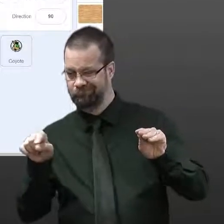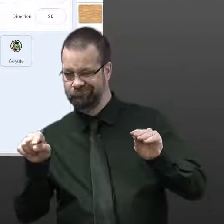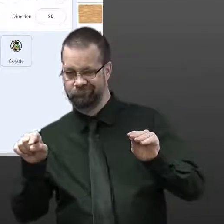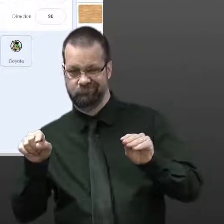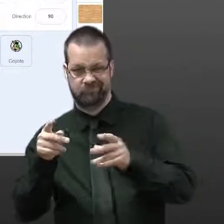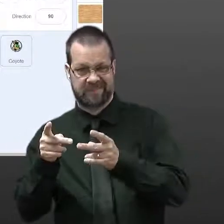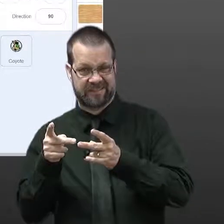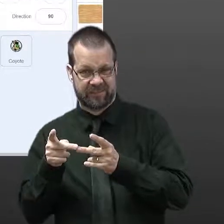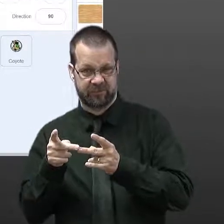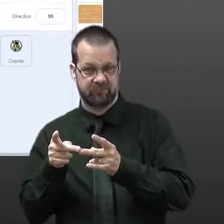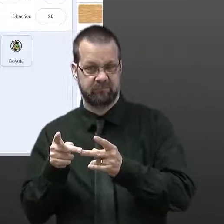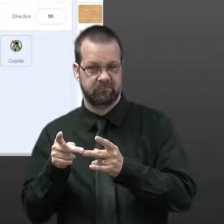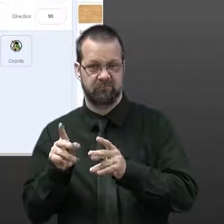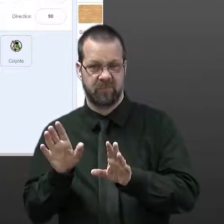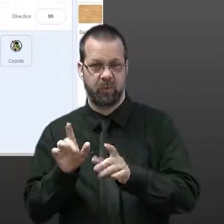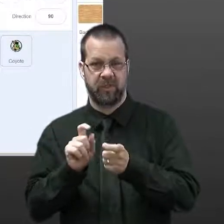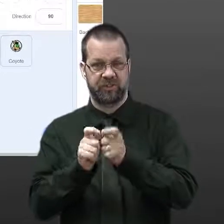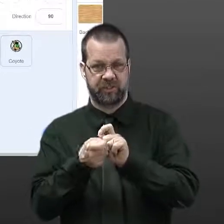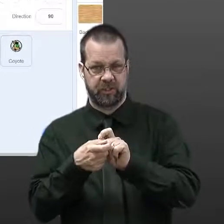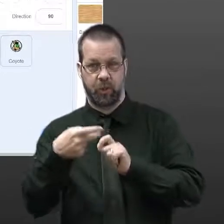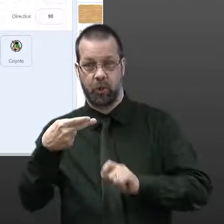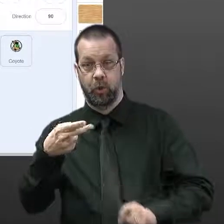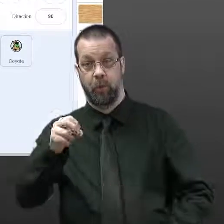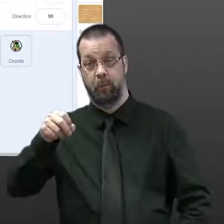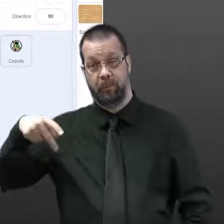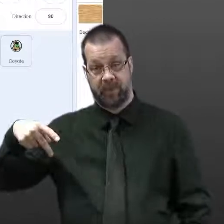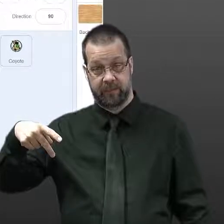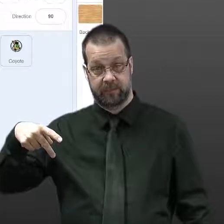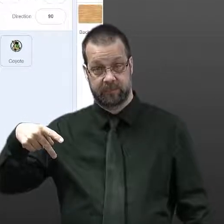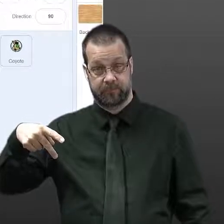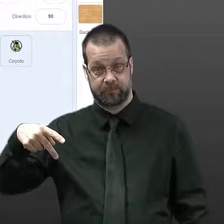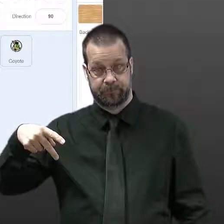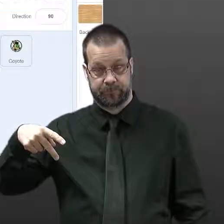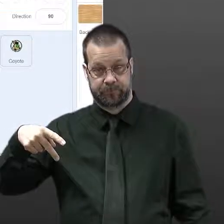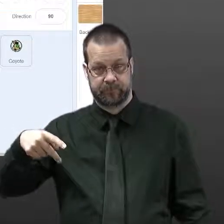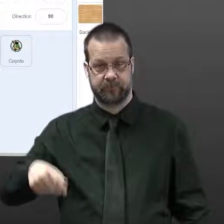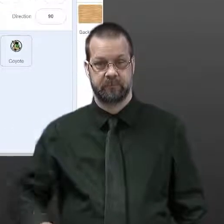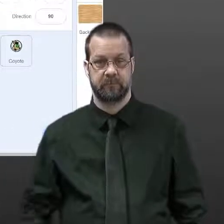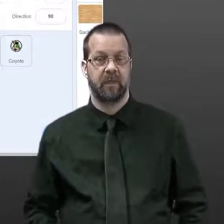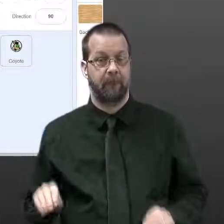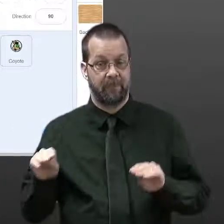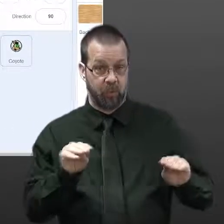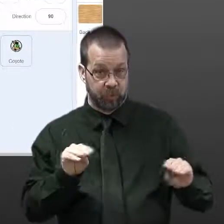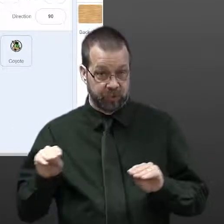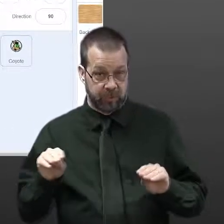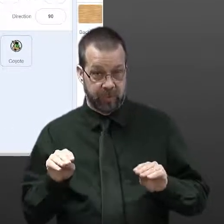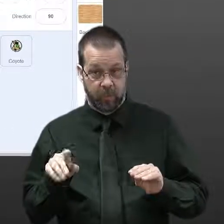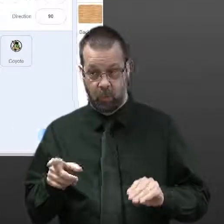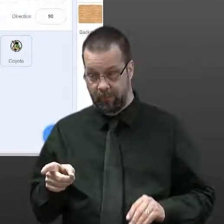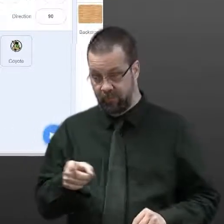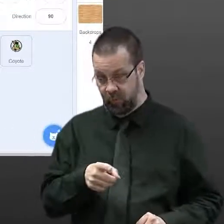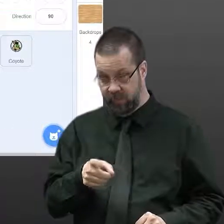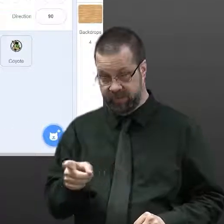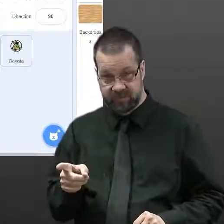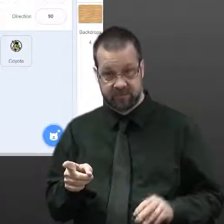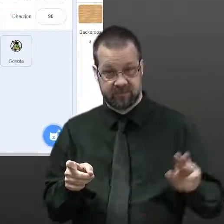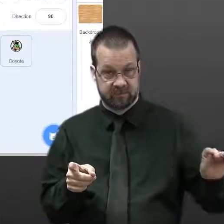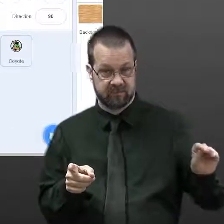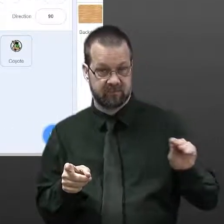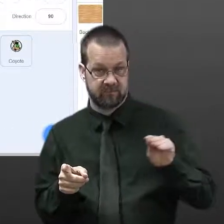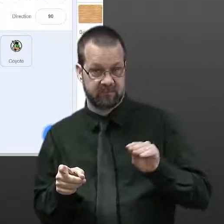random position, but we're going to change that to hoop. And then we're going to do some more motion. We're going to point in a